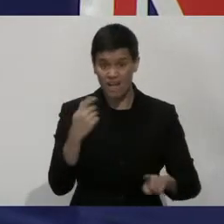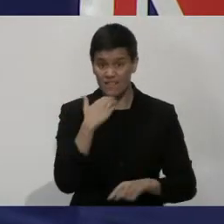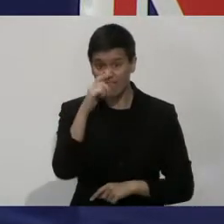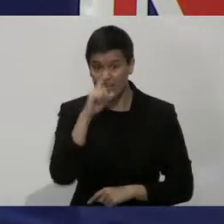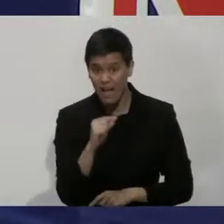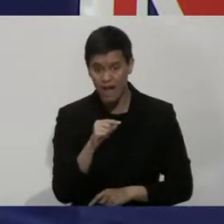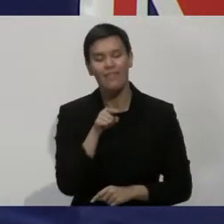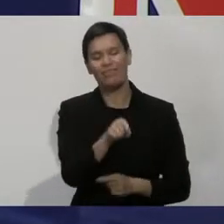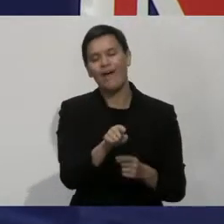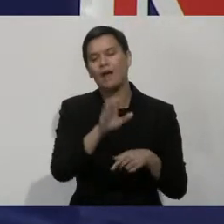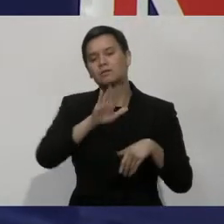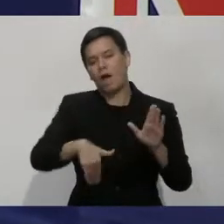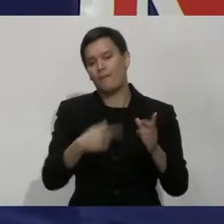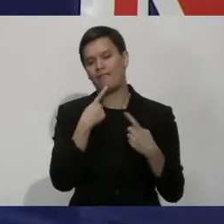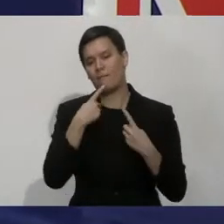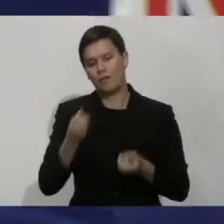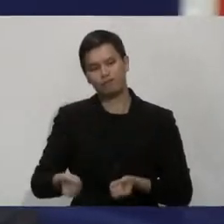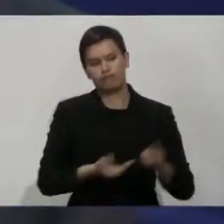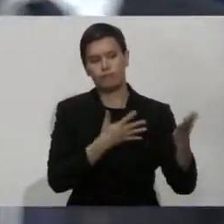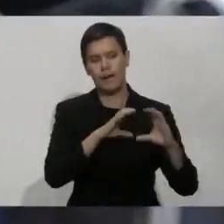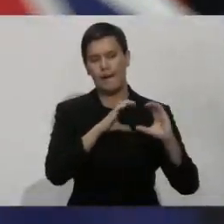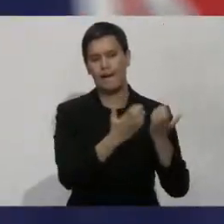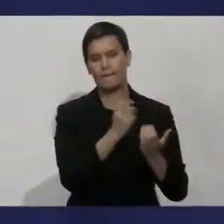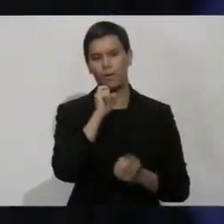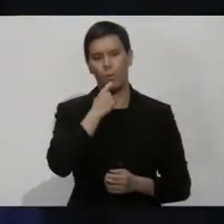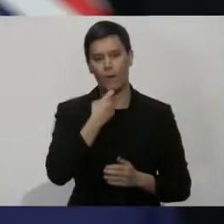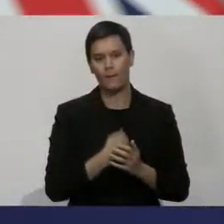Minister, could a decision be made tomorrow regarding an easing of restrictions?